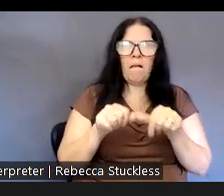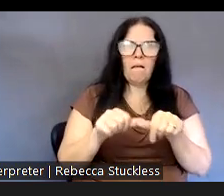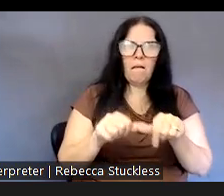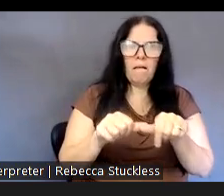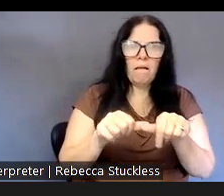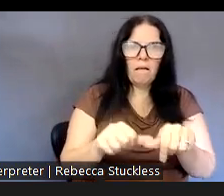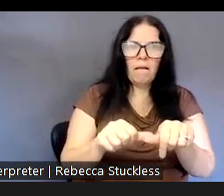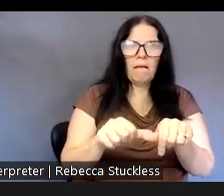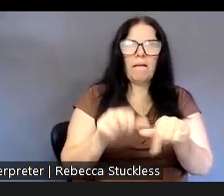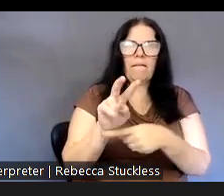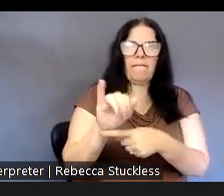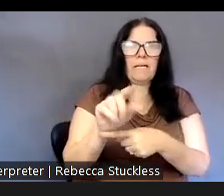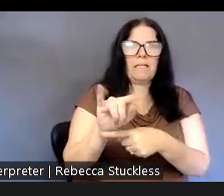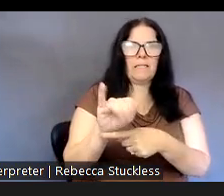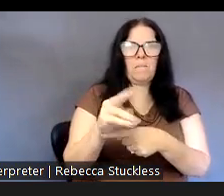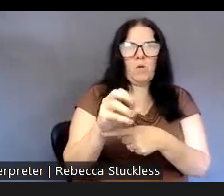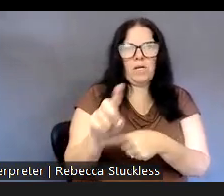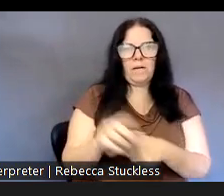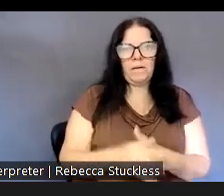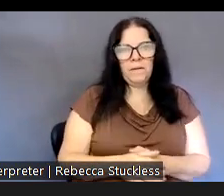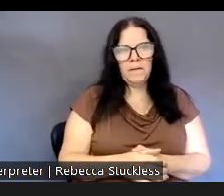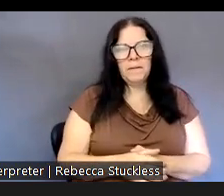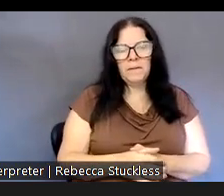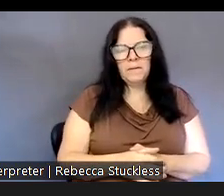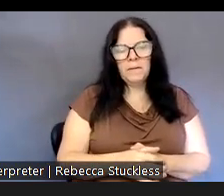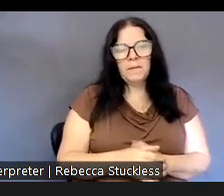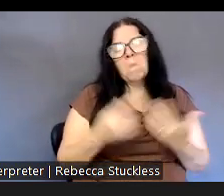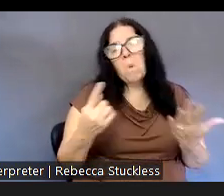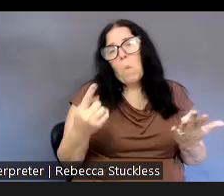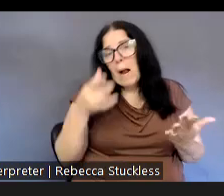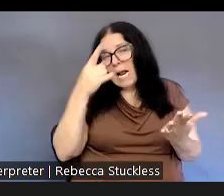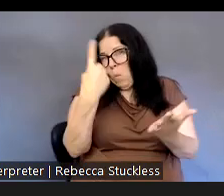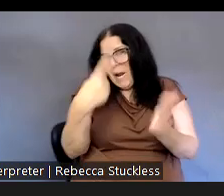example of concept creep is that